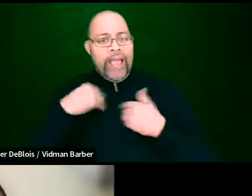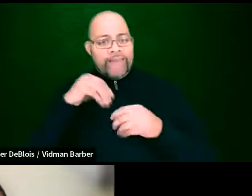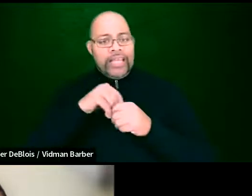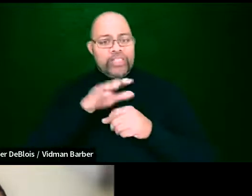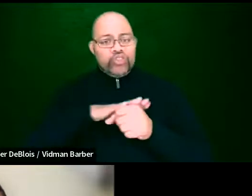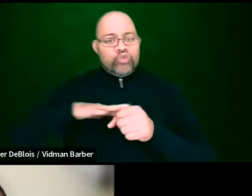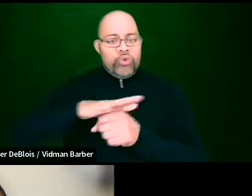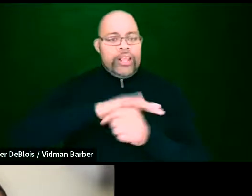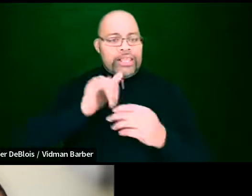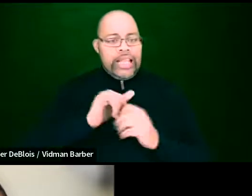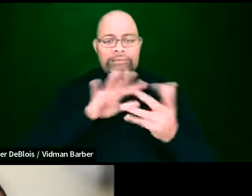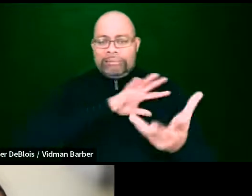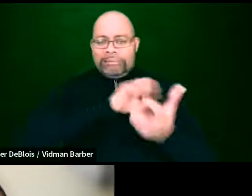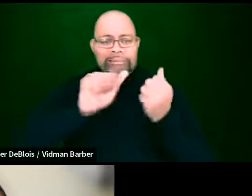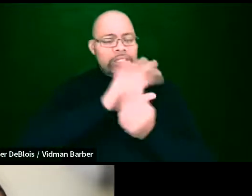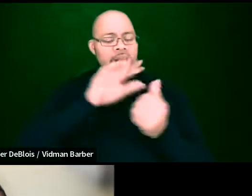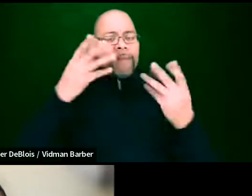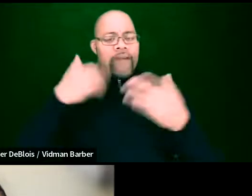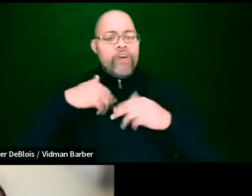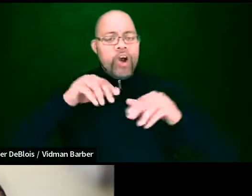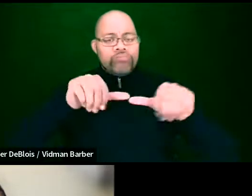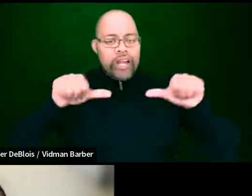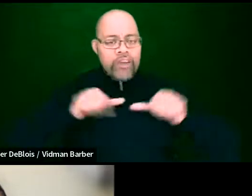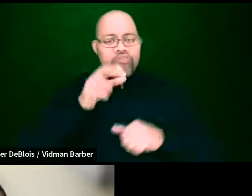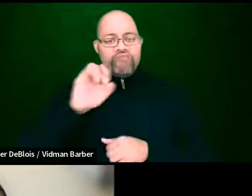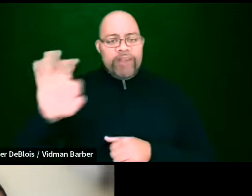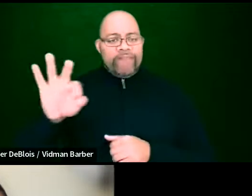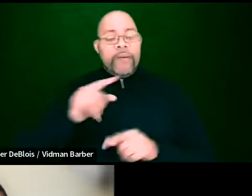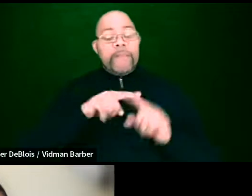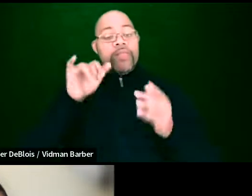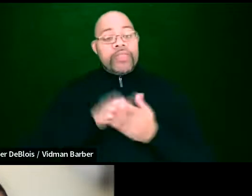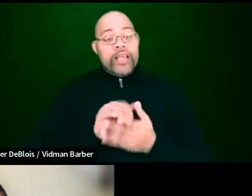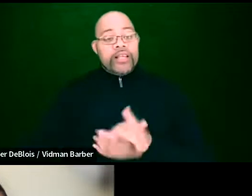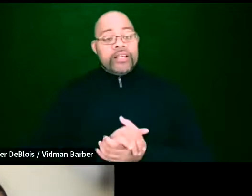territory that's wreaking havoc on a lot of our reefs. But these